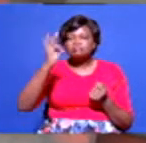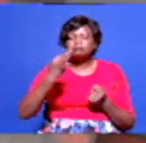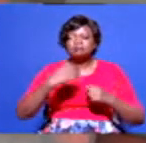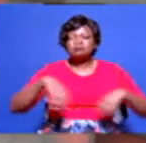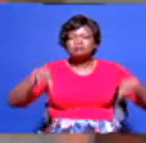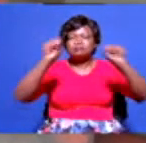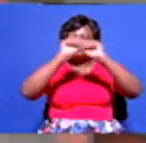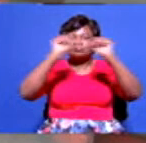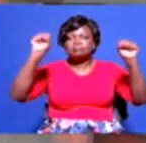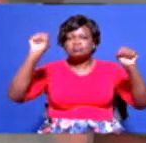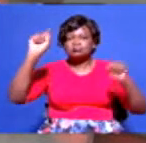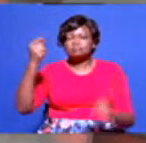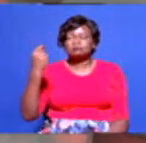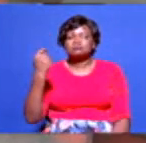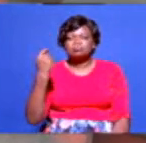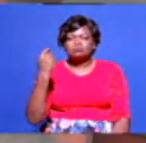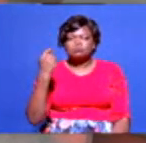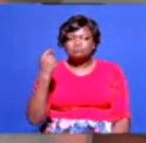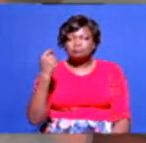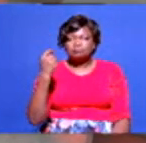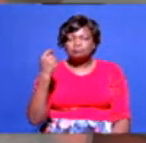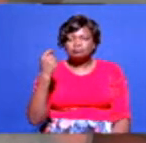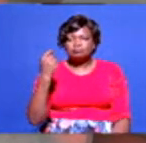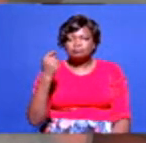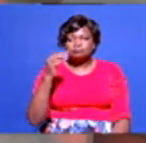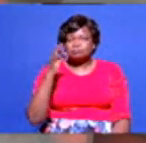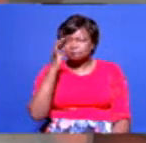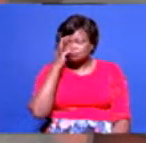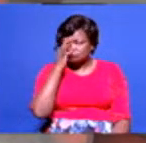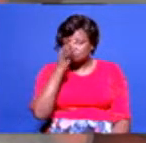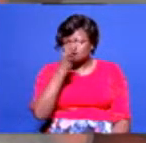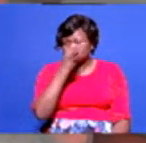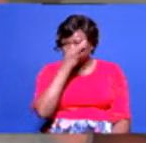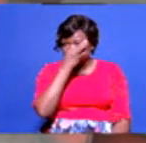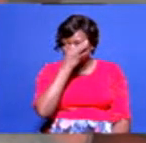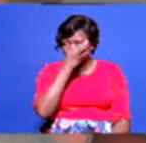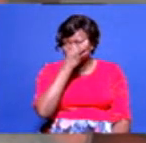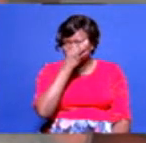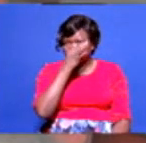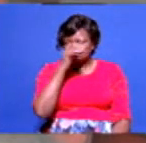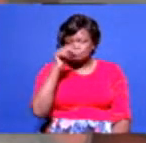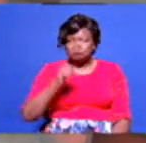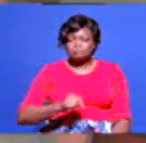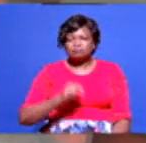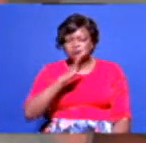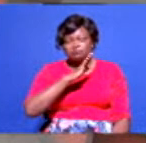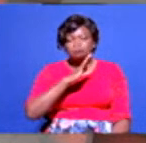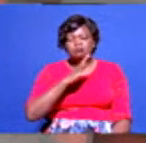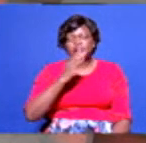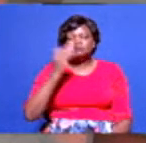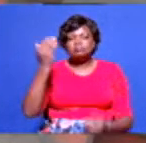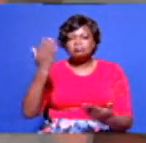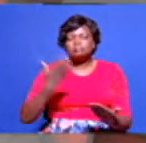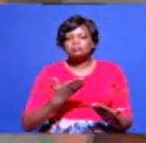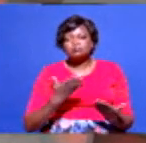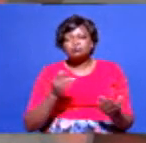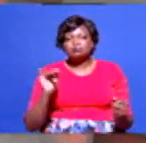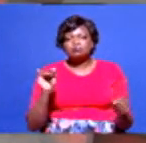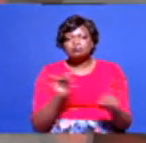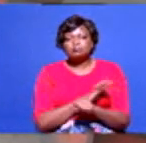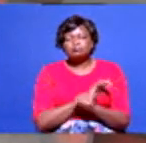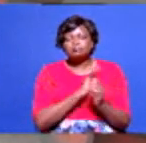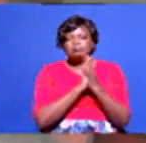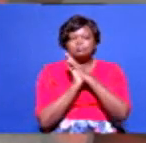the Republic of Kenya, Emilio Stanley Mwai Kibaki. Tonight we bring you a comprehensive